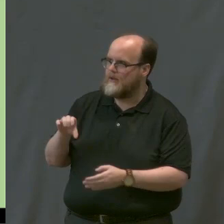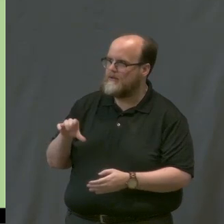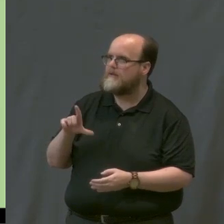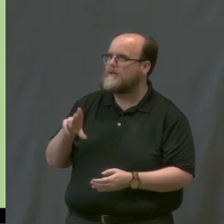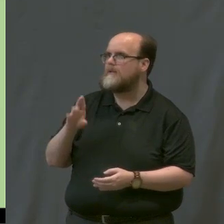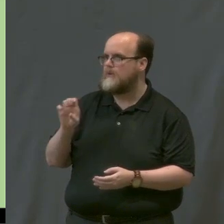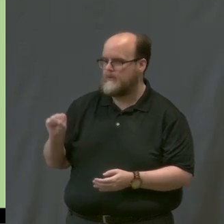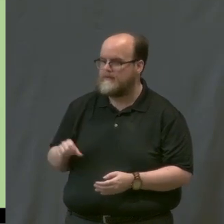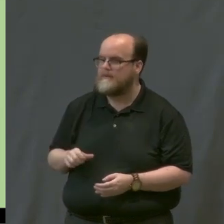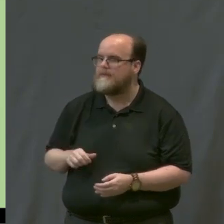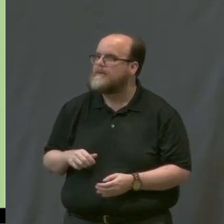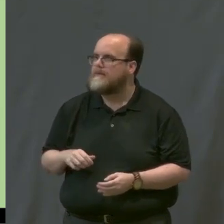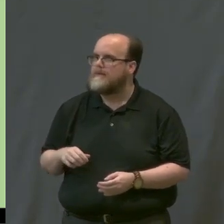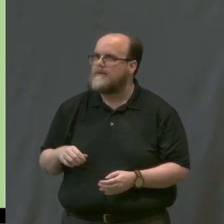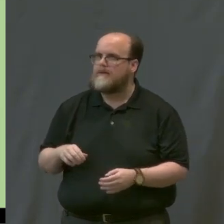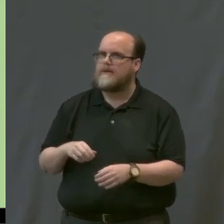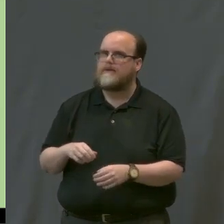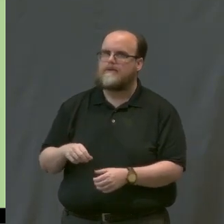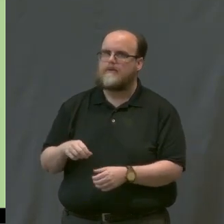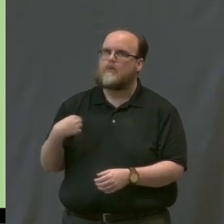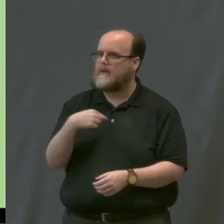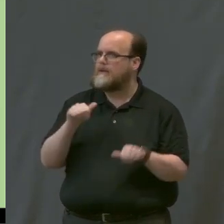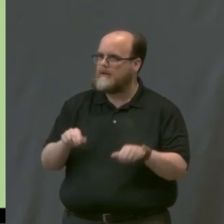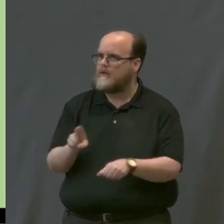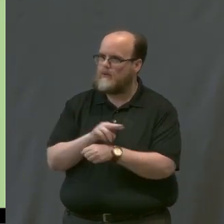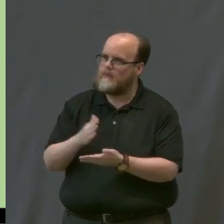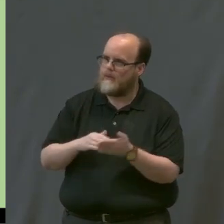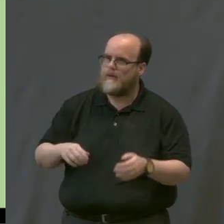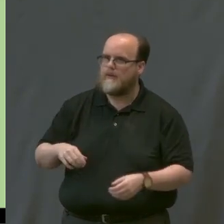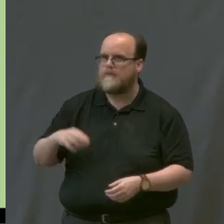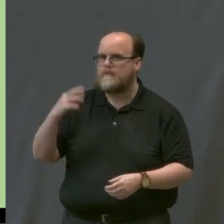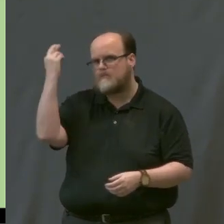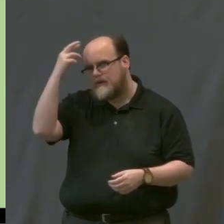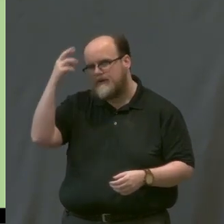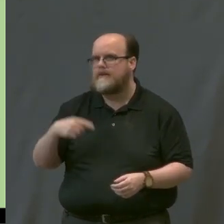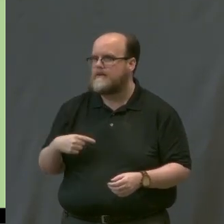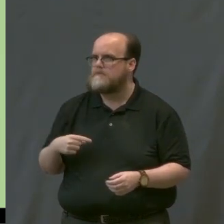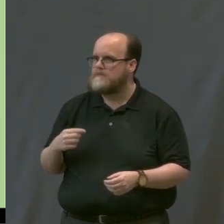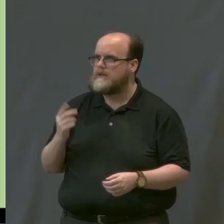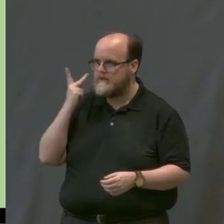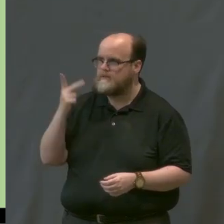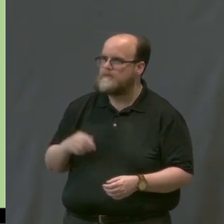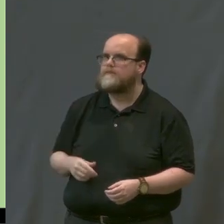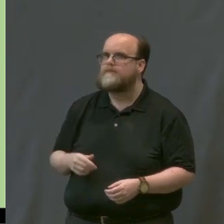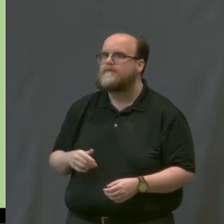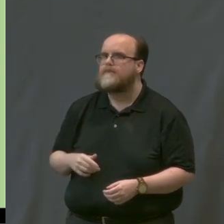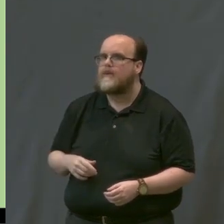we can use some deductive reasoning on and come to a logical conclusion.